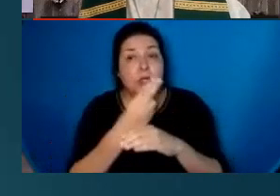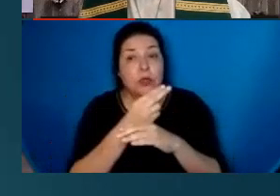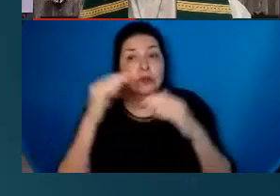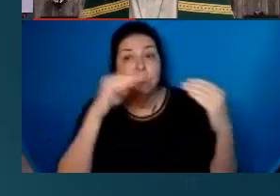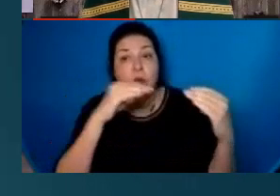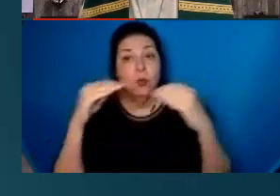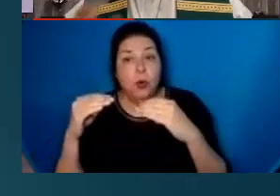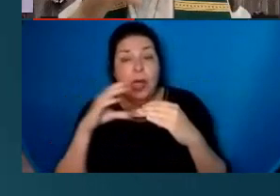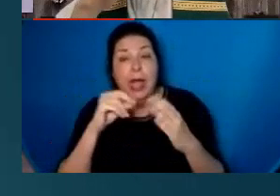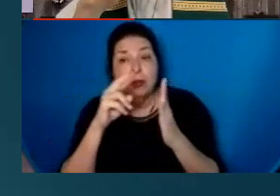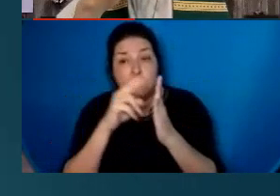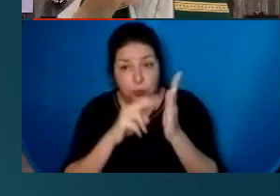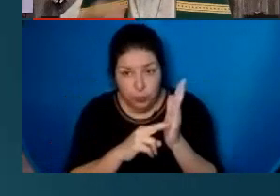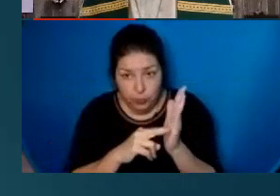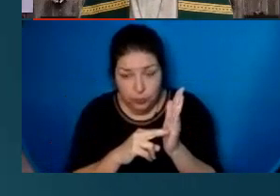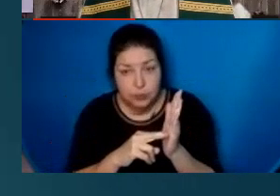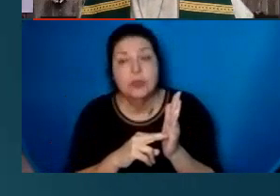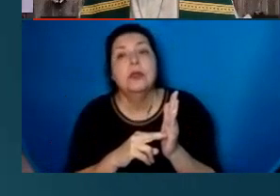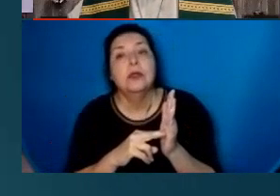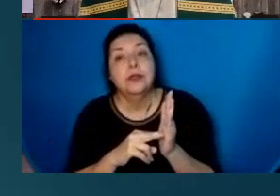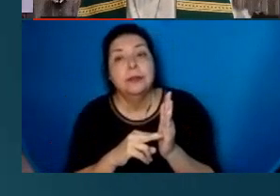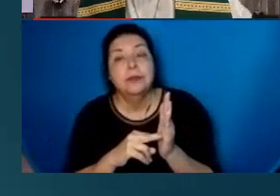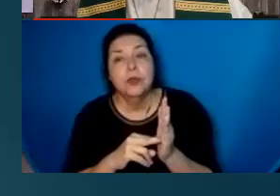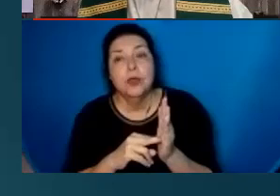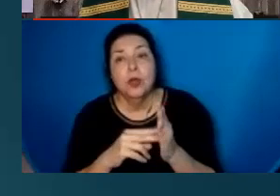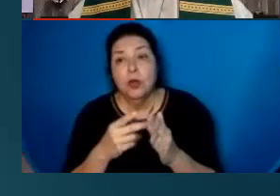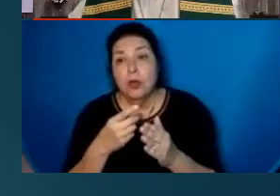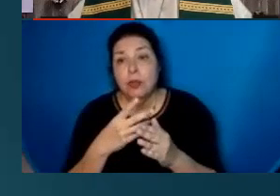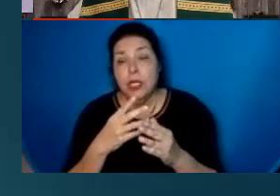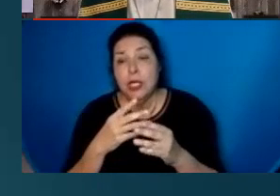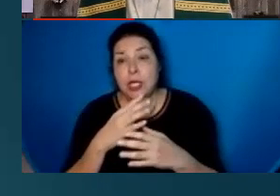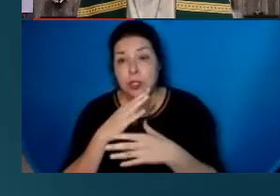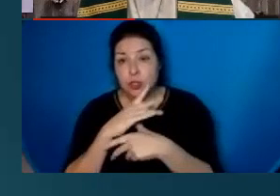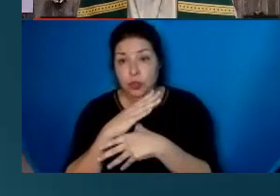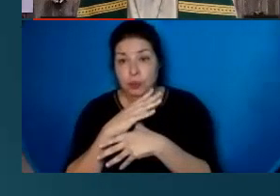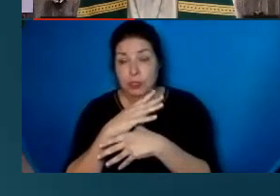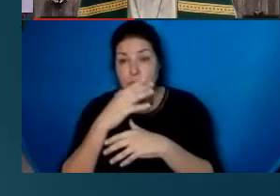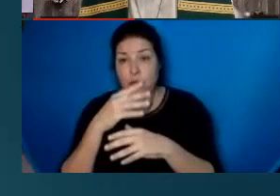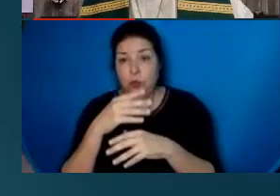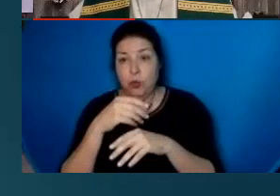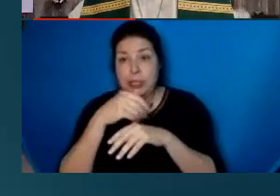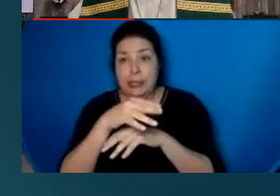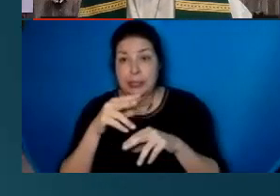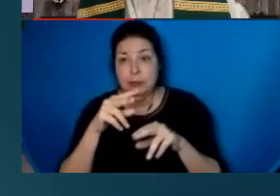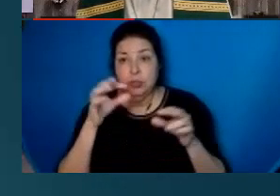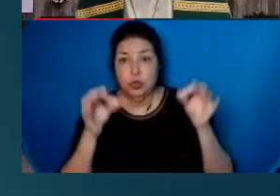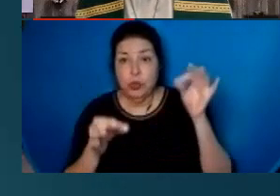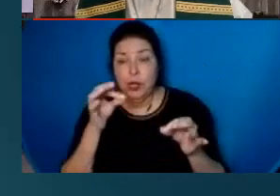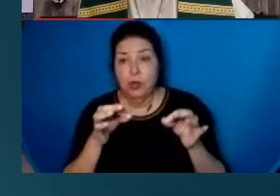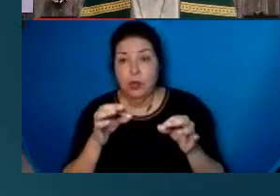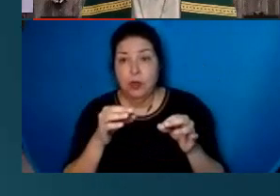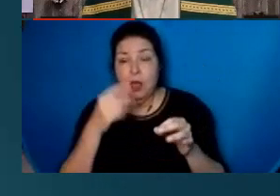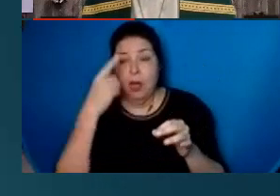war. We put the Germans on trial for crimes against humanity at the end of the Second World